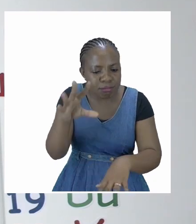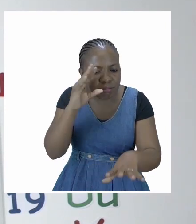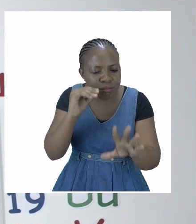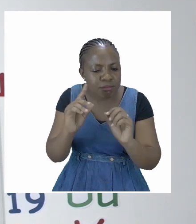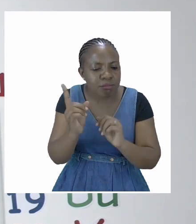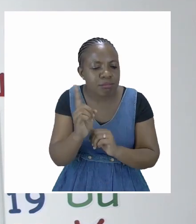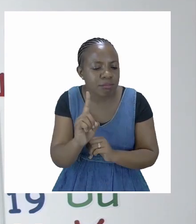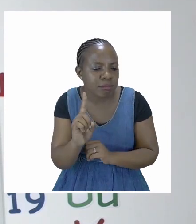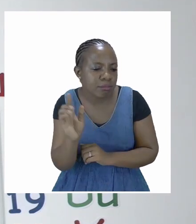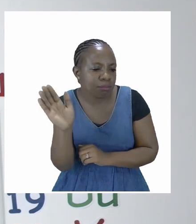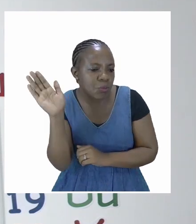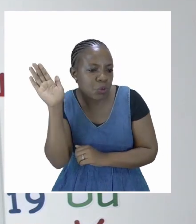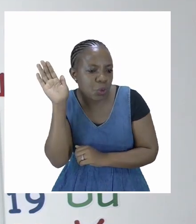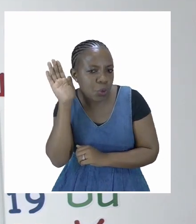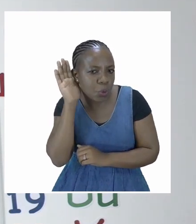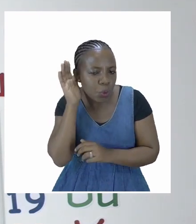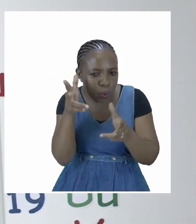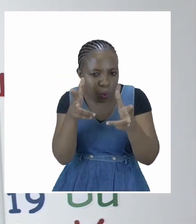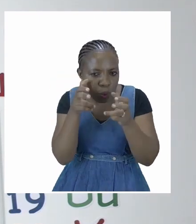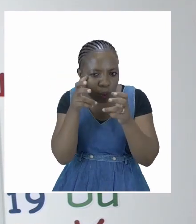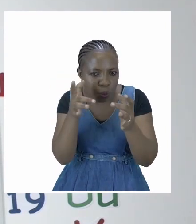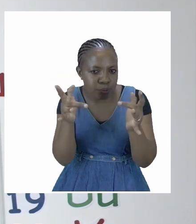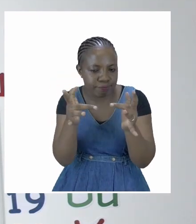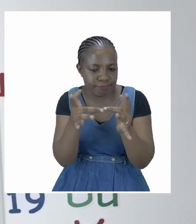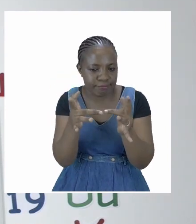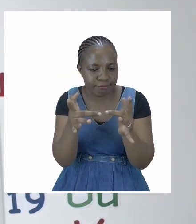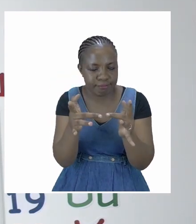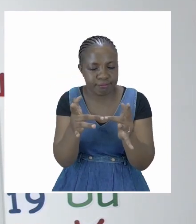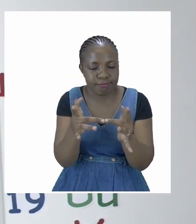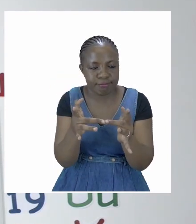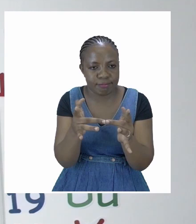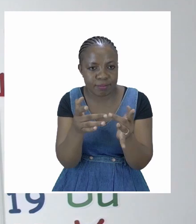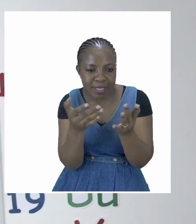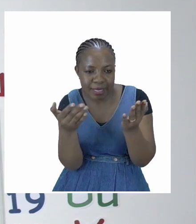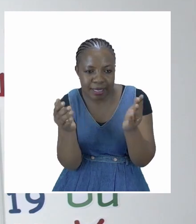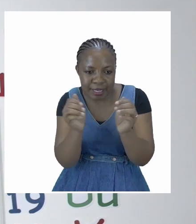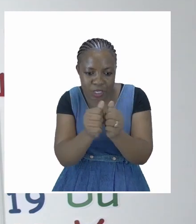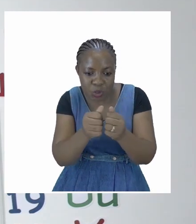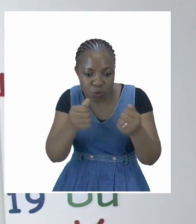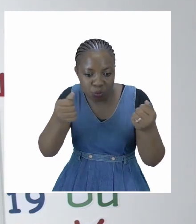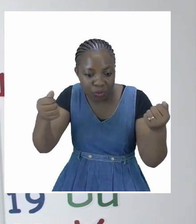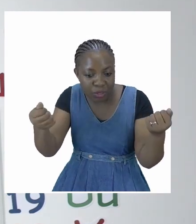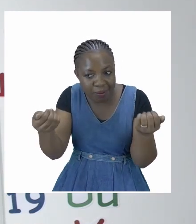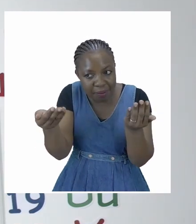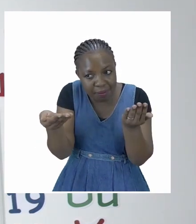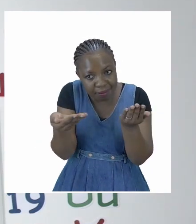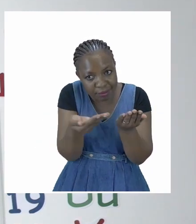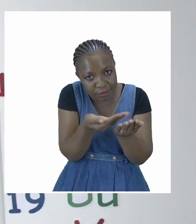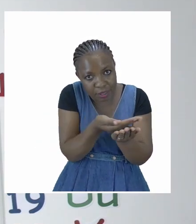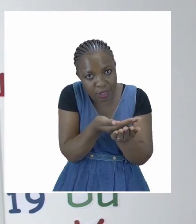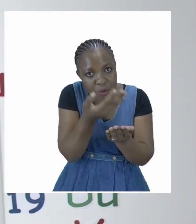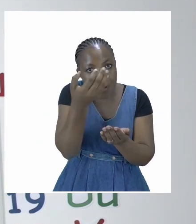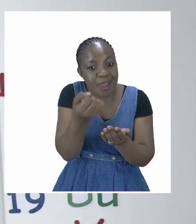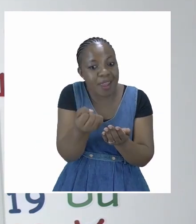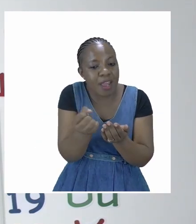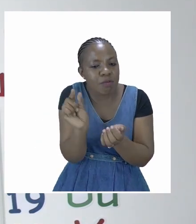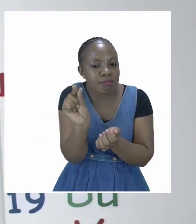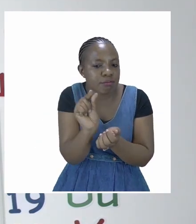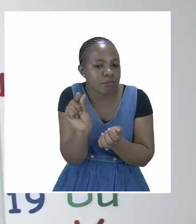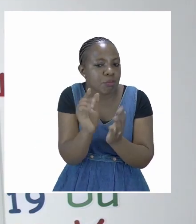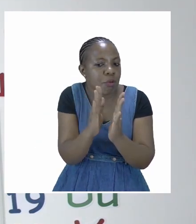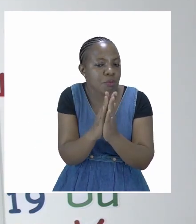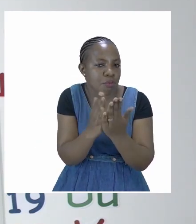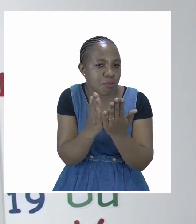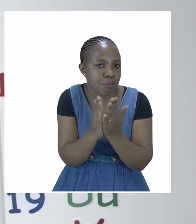or watching online. Inside the newspapers, there is an insert of the lesson